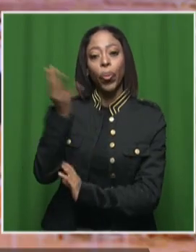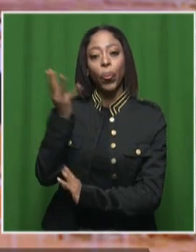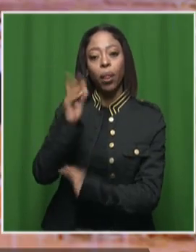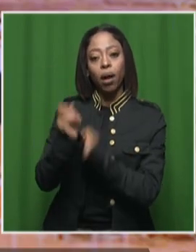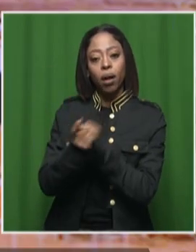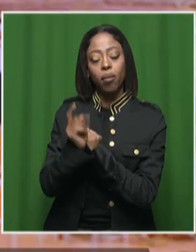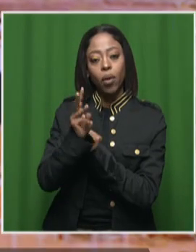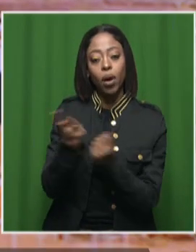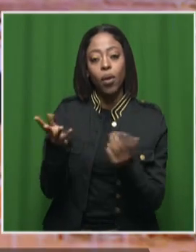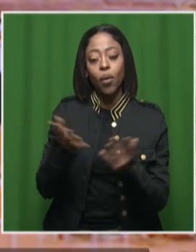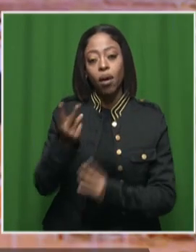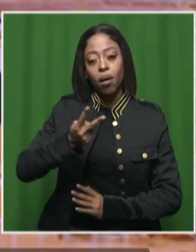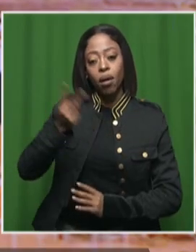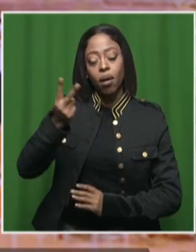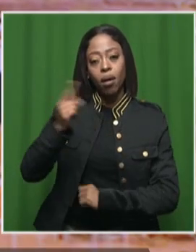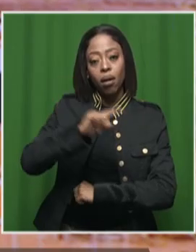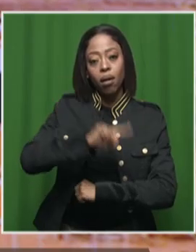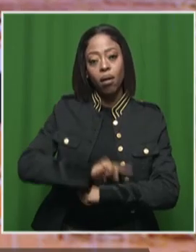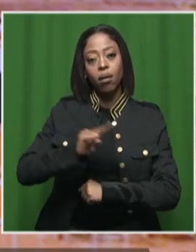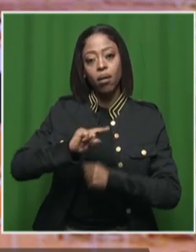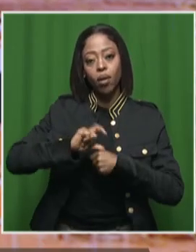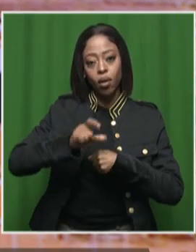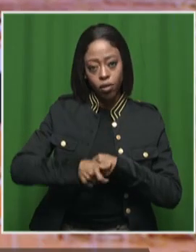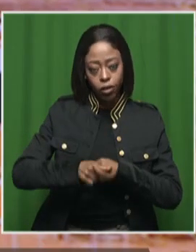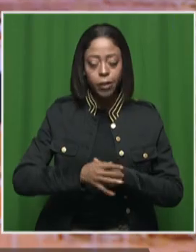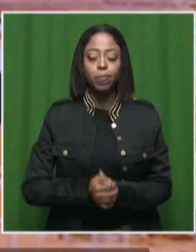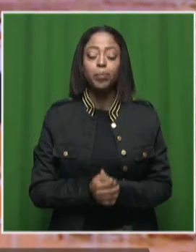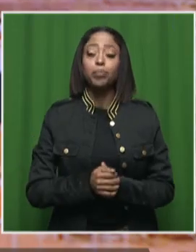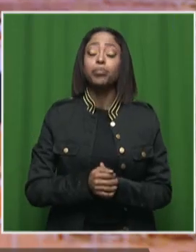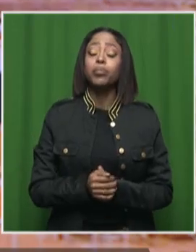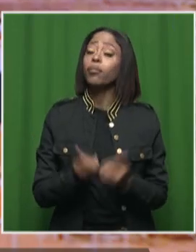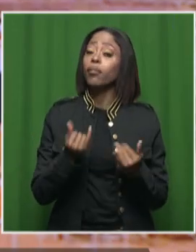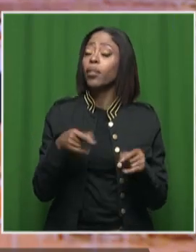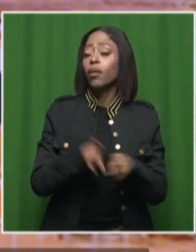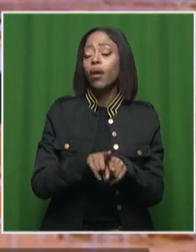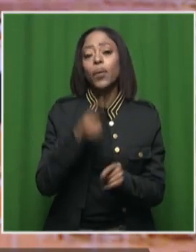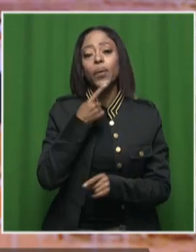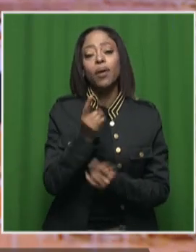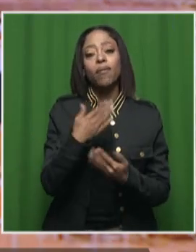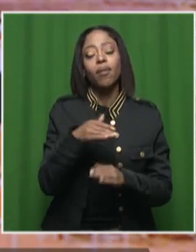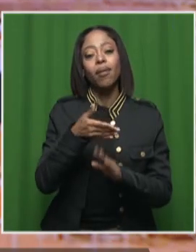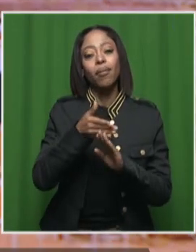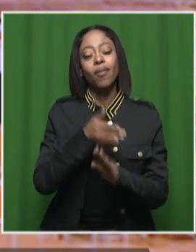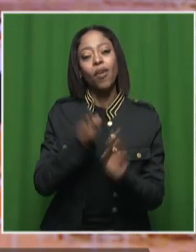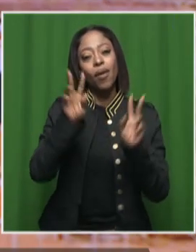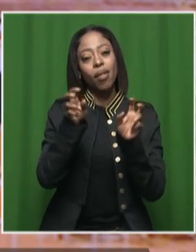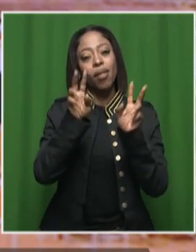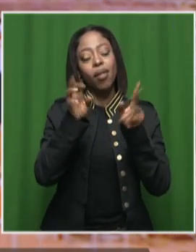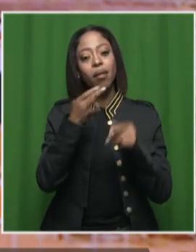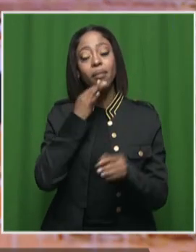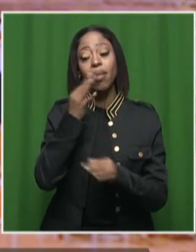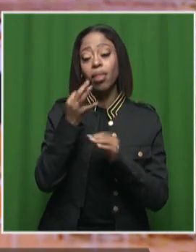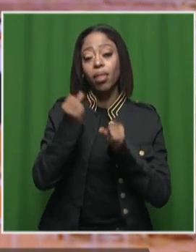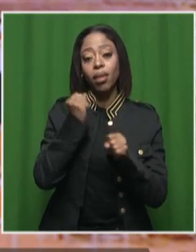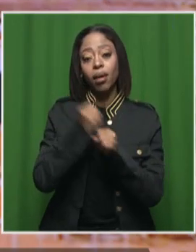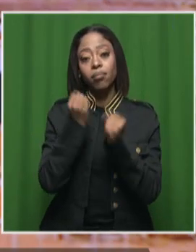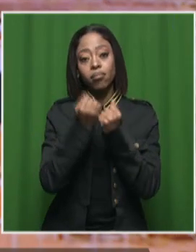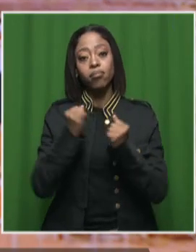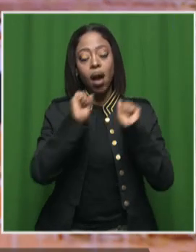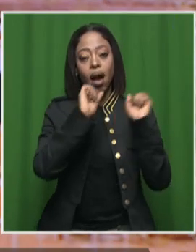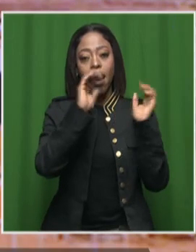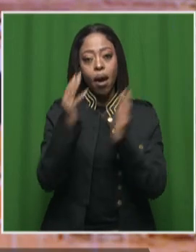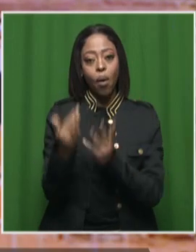address on the second day of the conference. And as we say, the theme is looking at 30 years of democracy. I mean, this is what